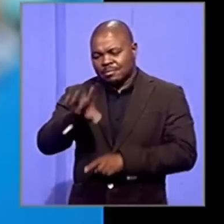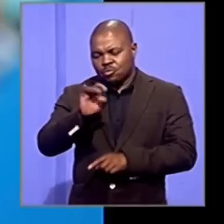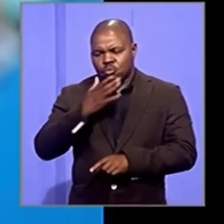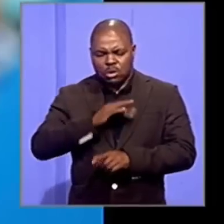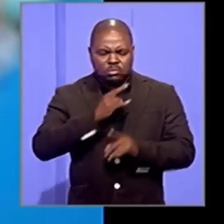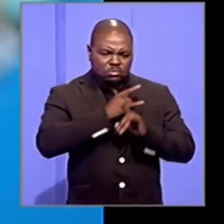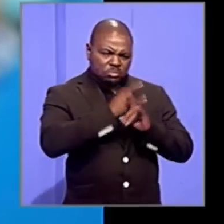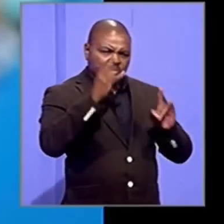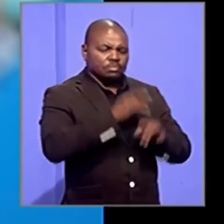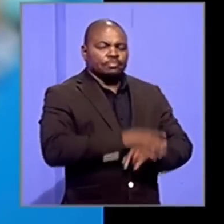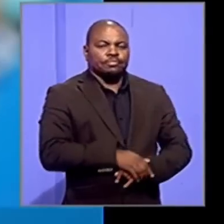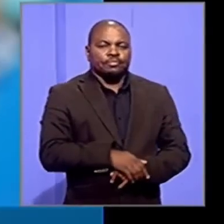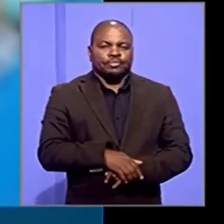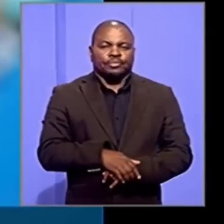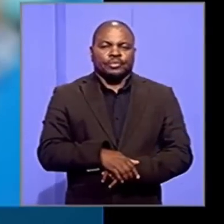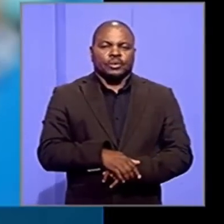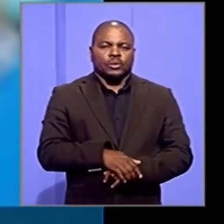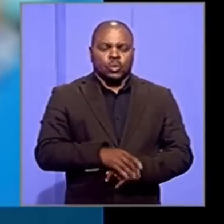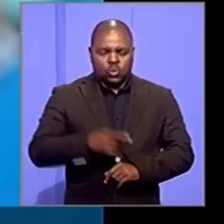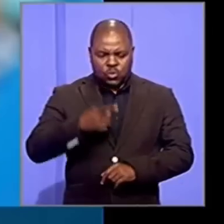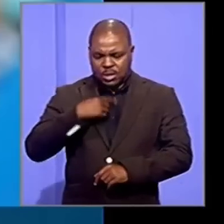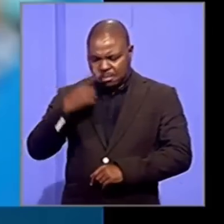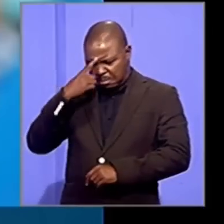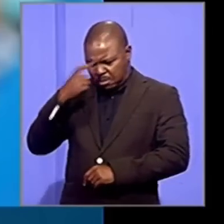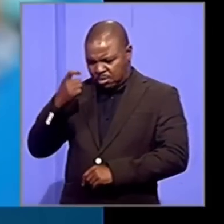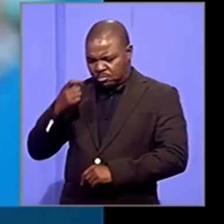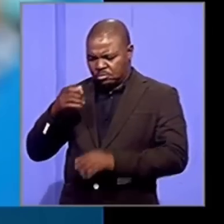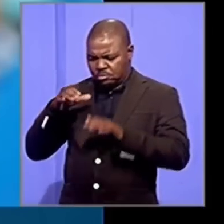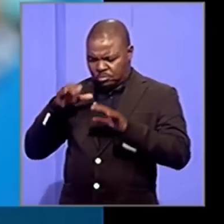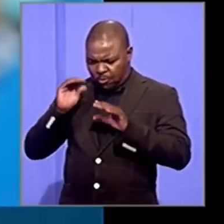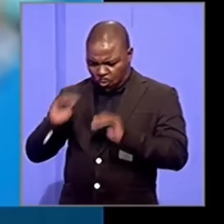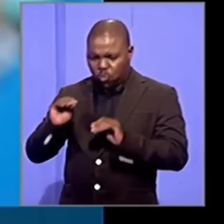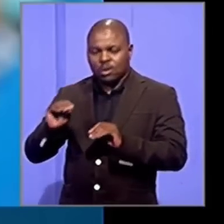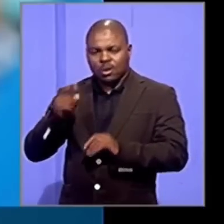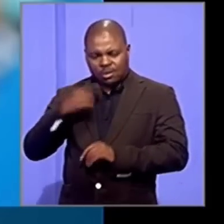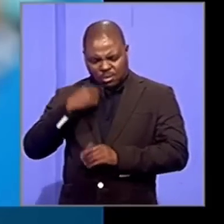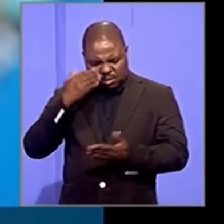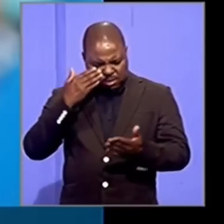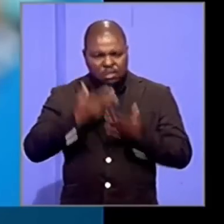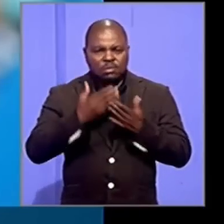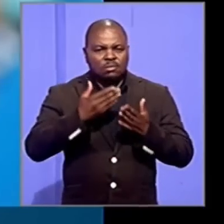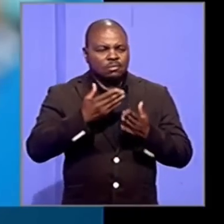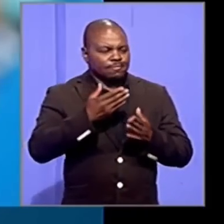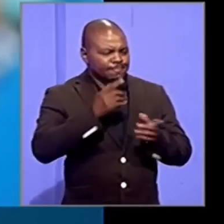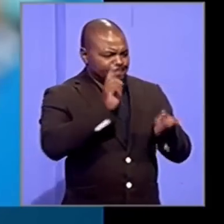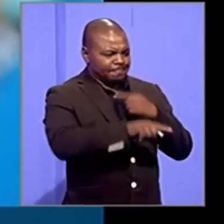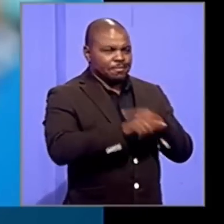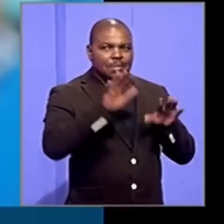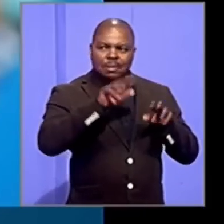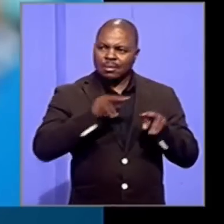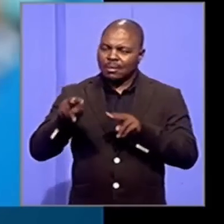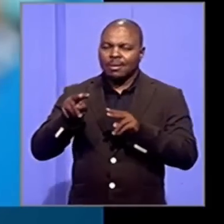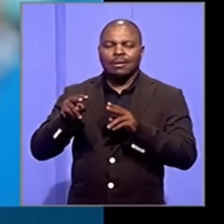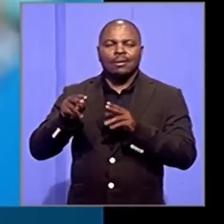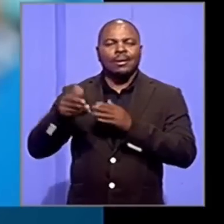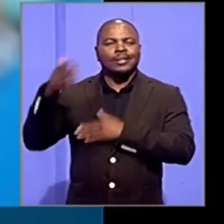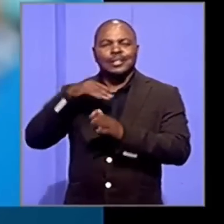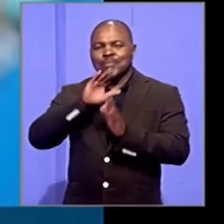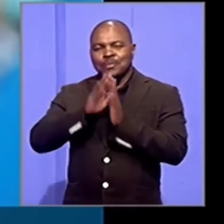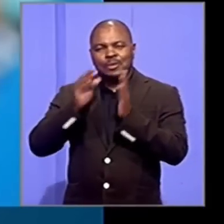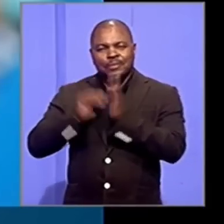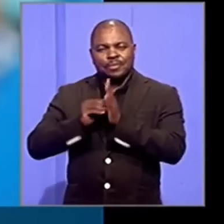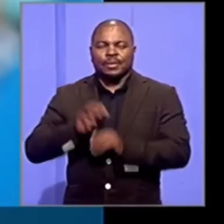had the belief, that we can go out there and, write history for ourselves. And it's similar now. We're